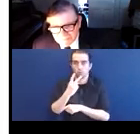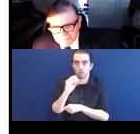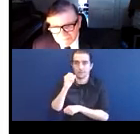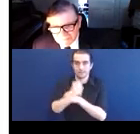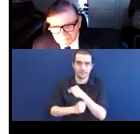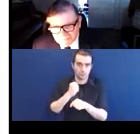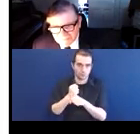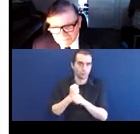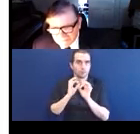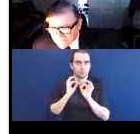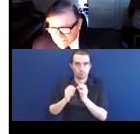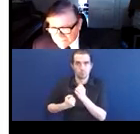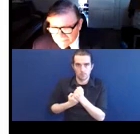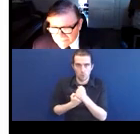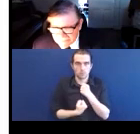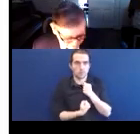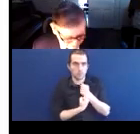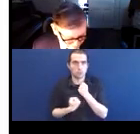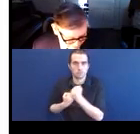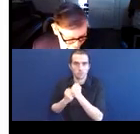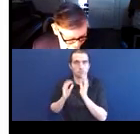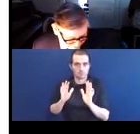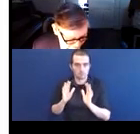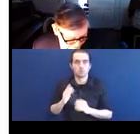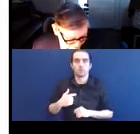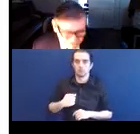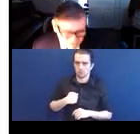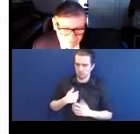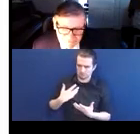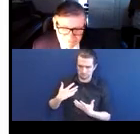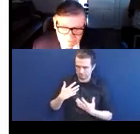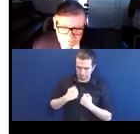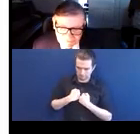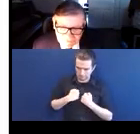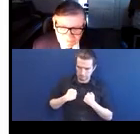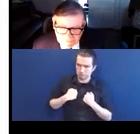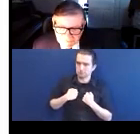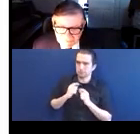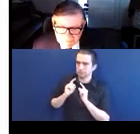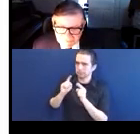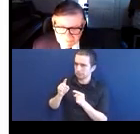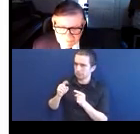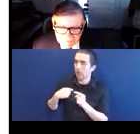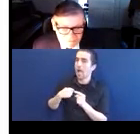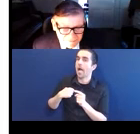although I'm more confident than I was, it's still there because it's a lifelong condition. And what can help